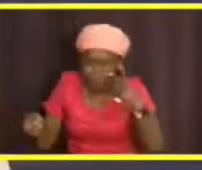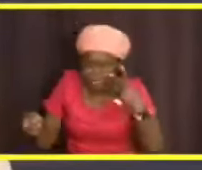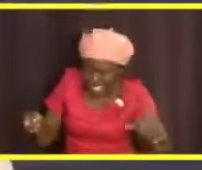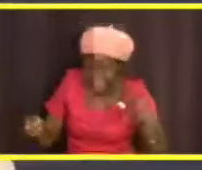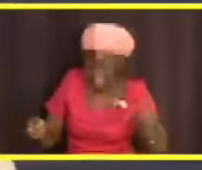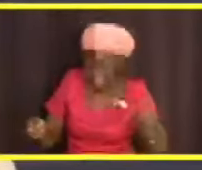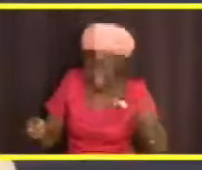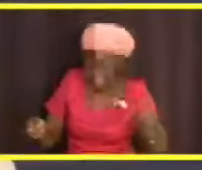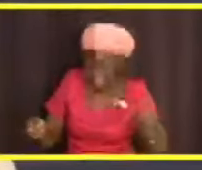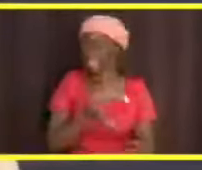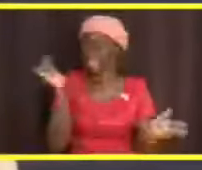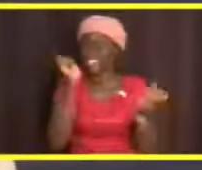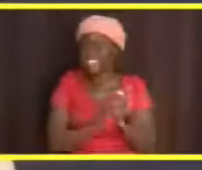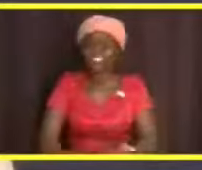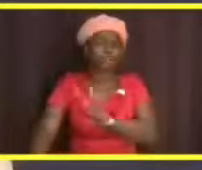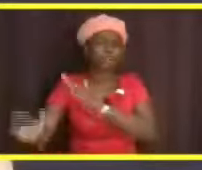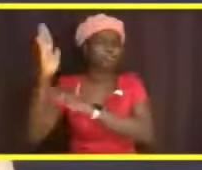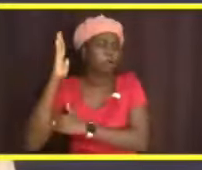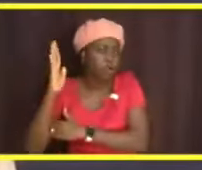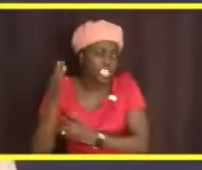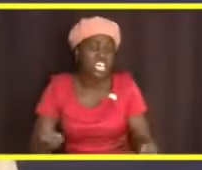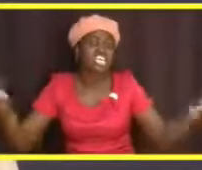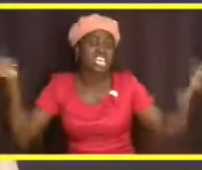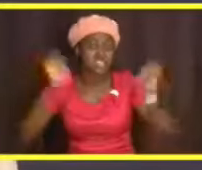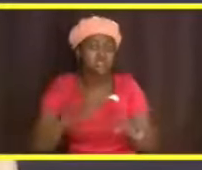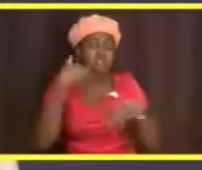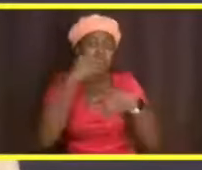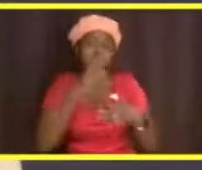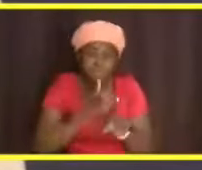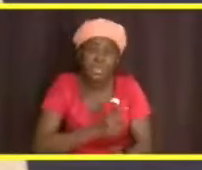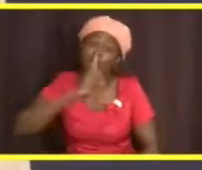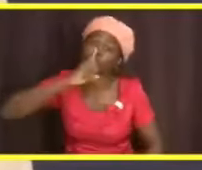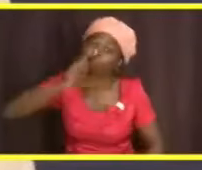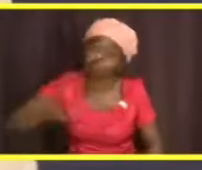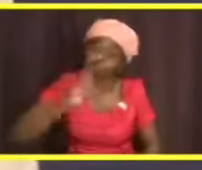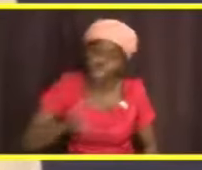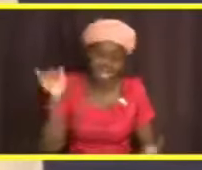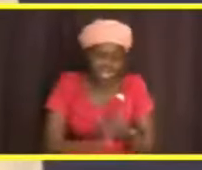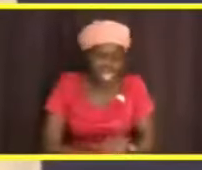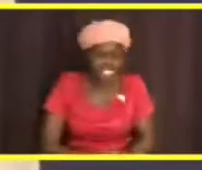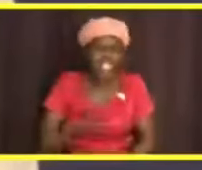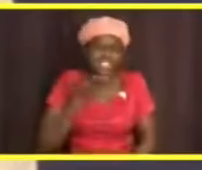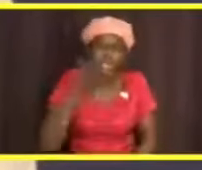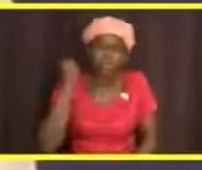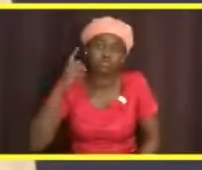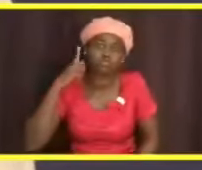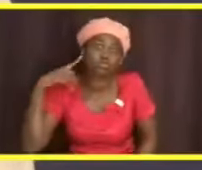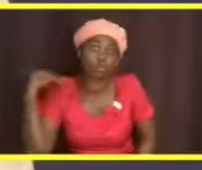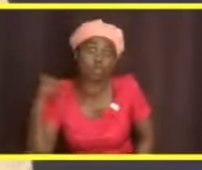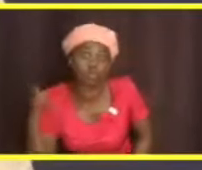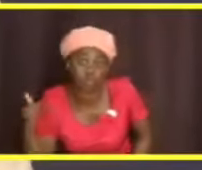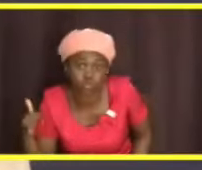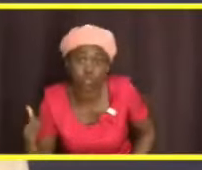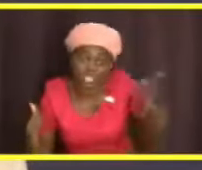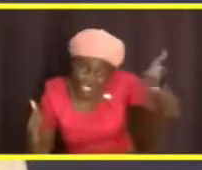verse 10 to 12. That God even made sure that there was gold in the Garden of